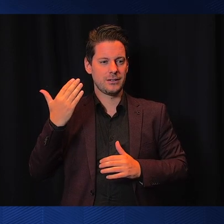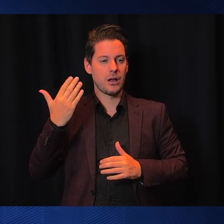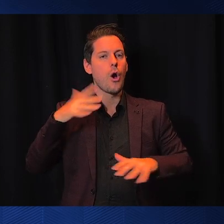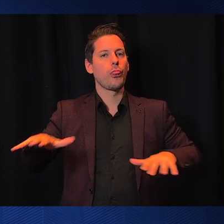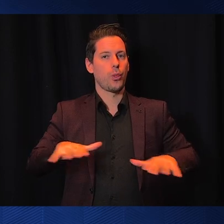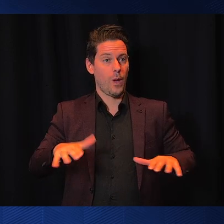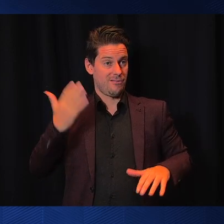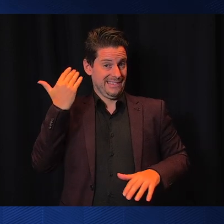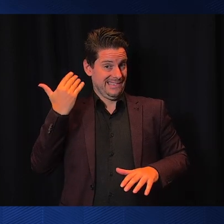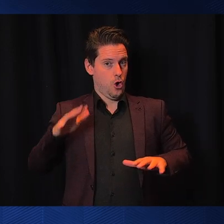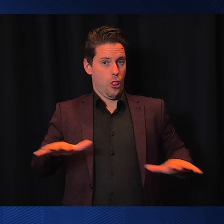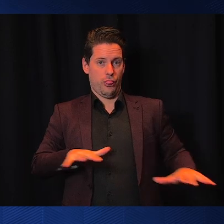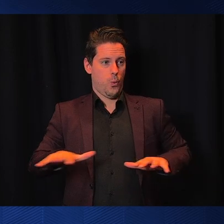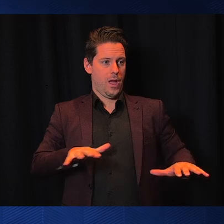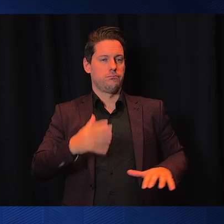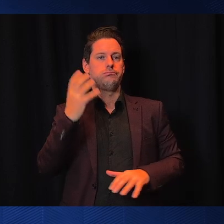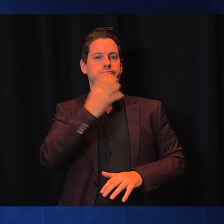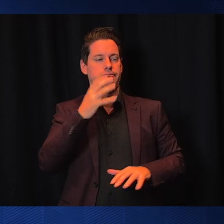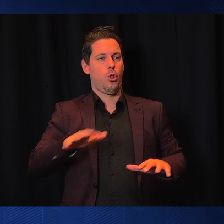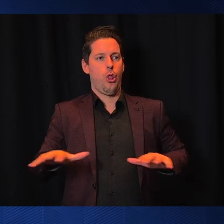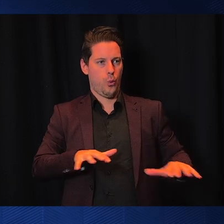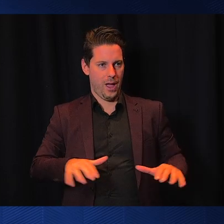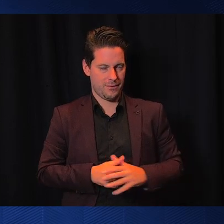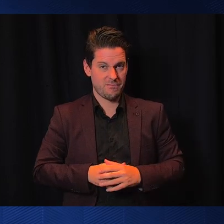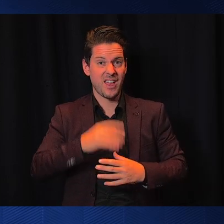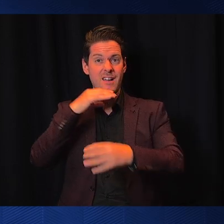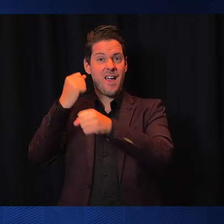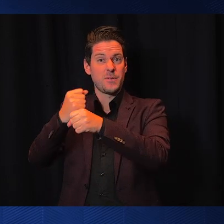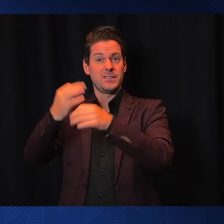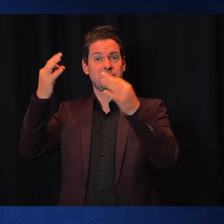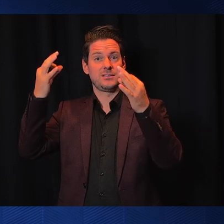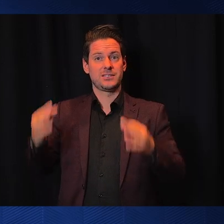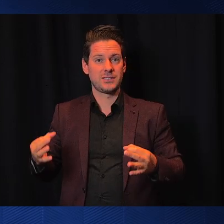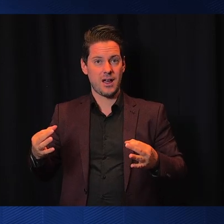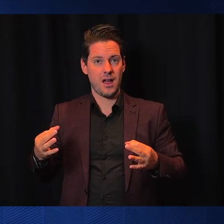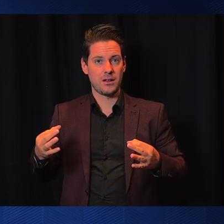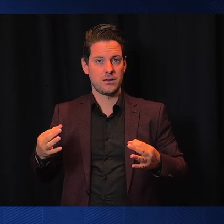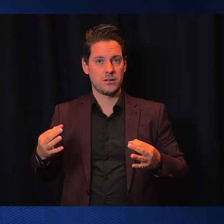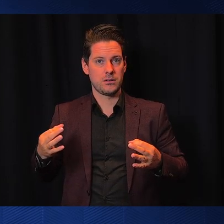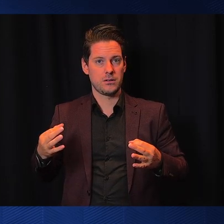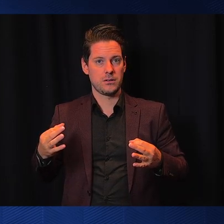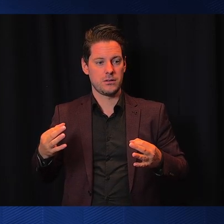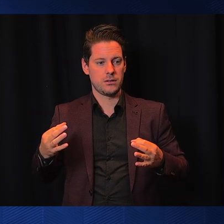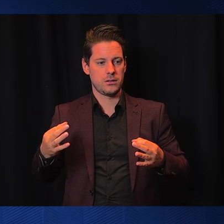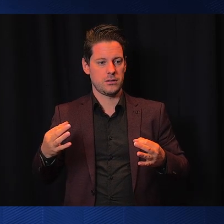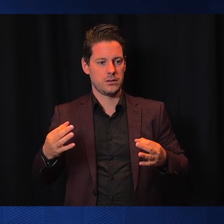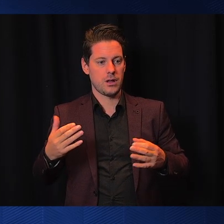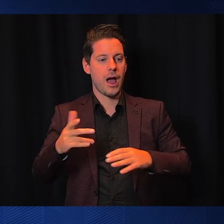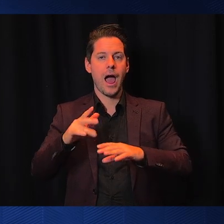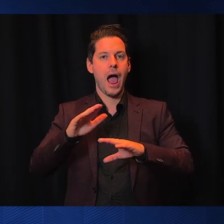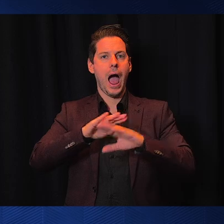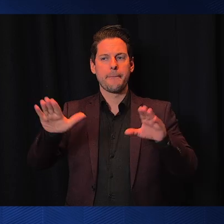earthquake. Government make a sudden decision, no to international actors,